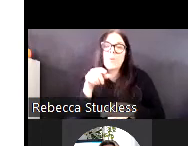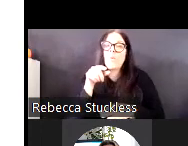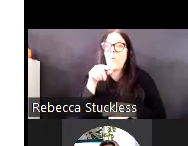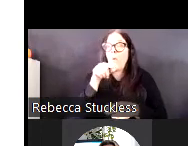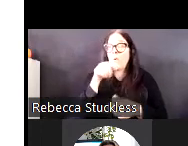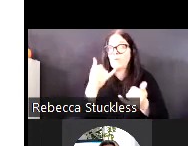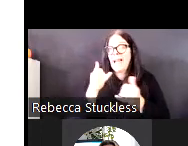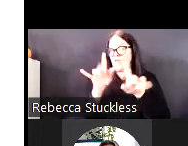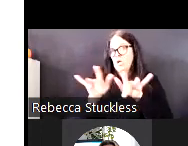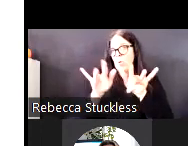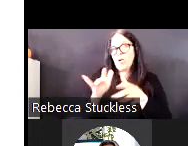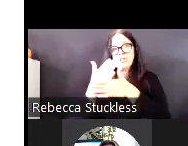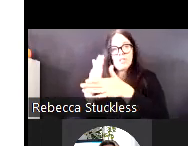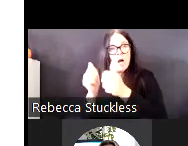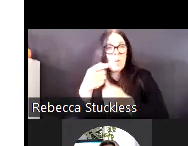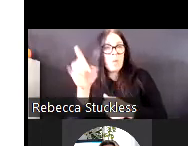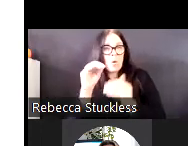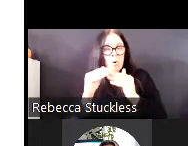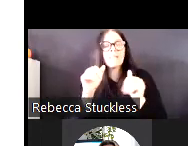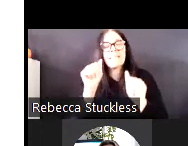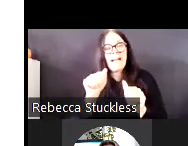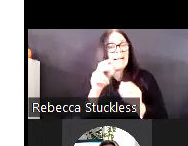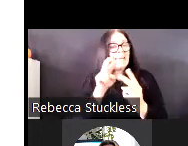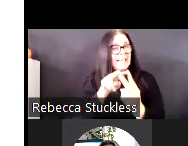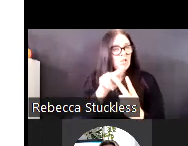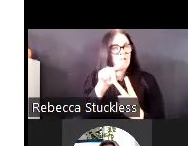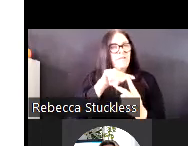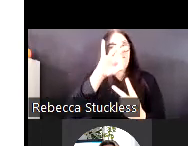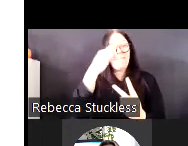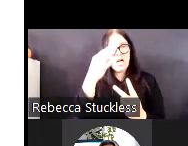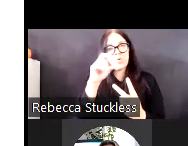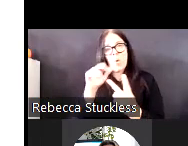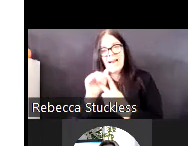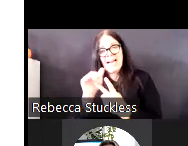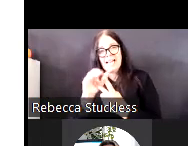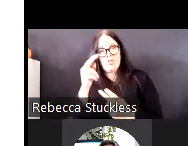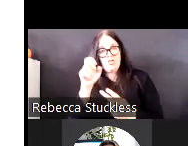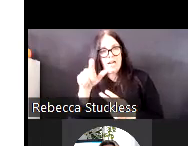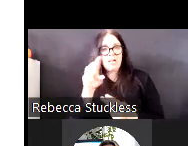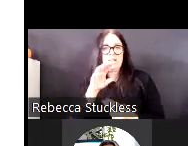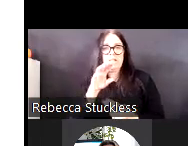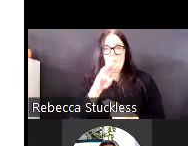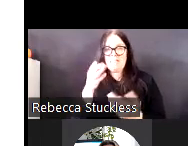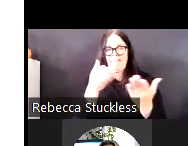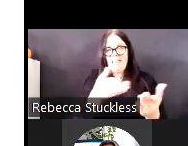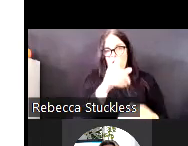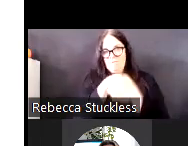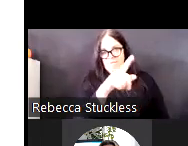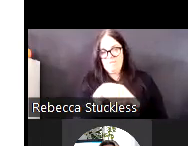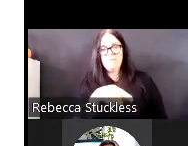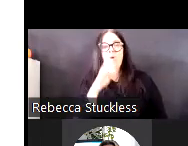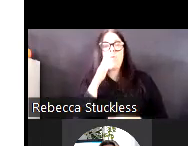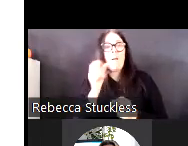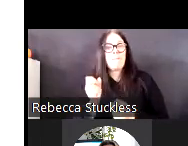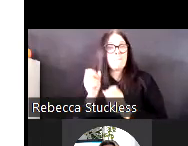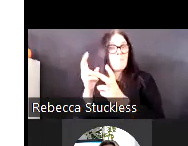coworkers. We invite you to visit either the English or French language channel websites shown on your screen. As soon as we get them posted, you'll